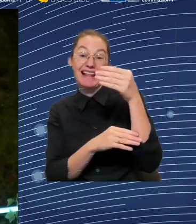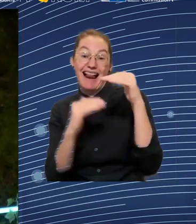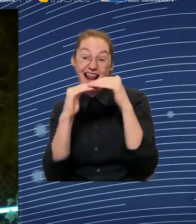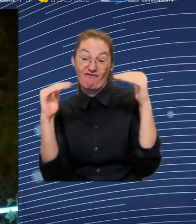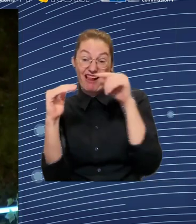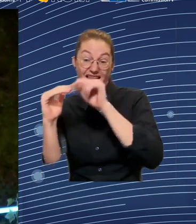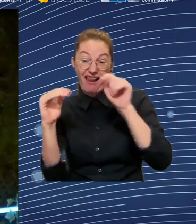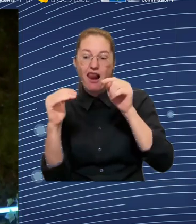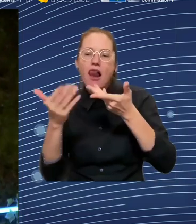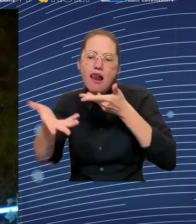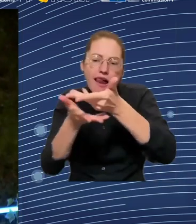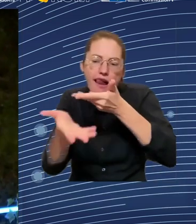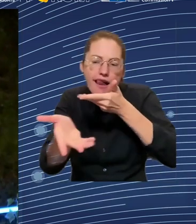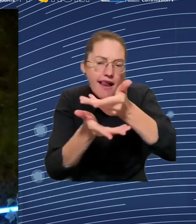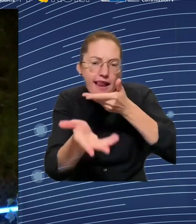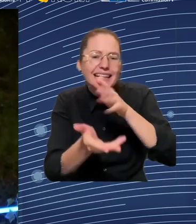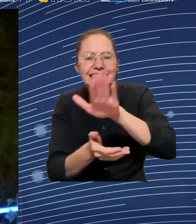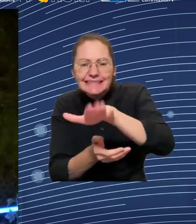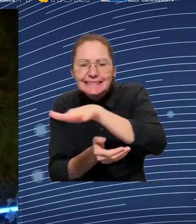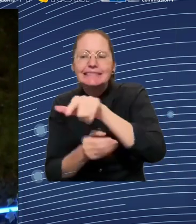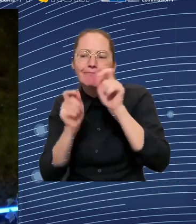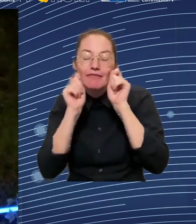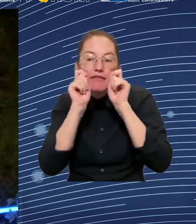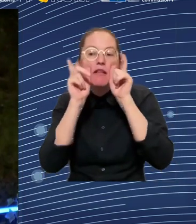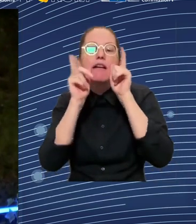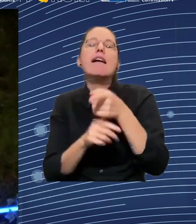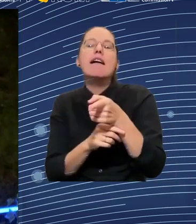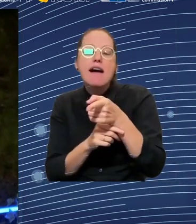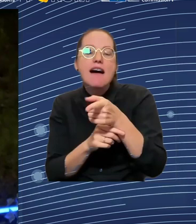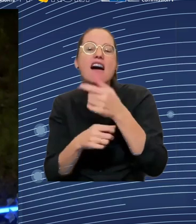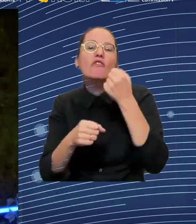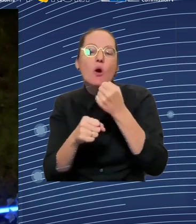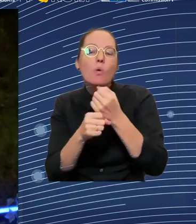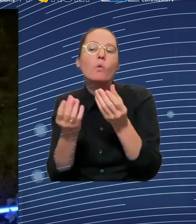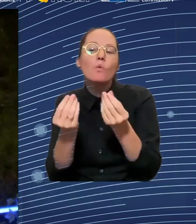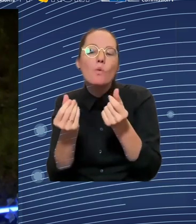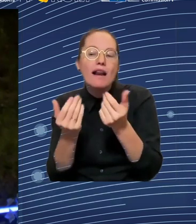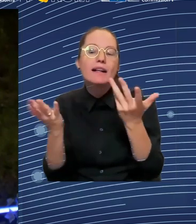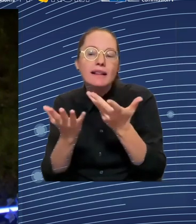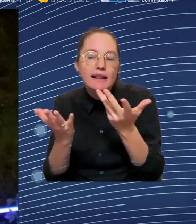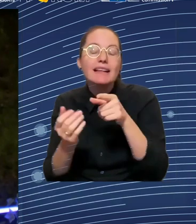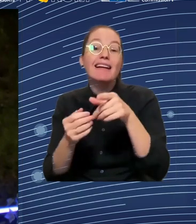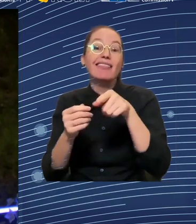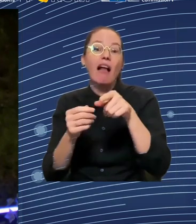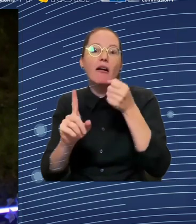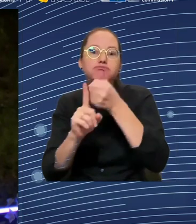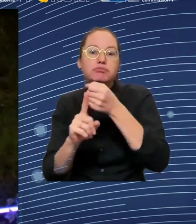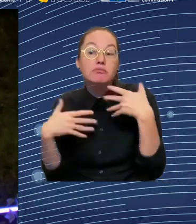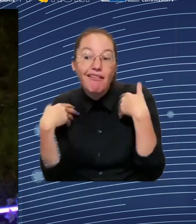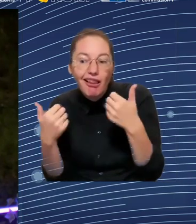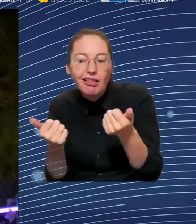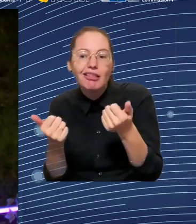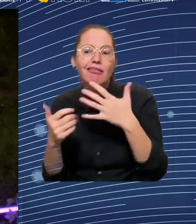balance, ultimately also productivity. So to emphasize that this link exists and